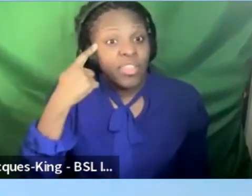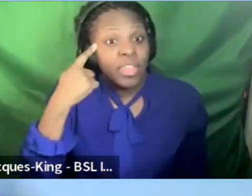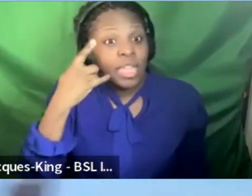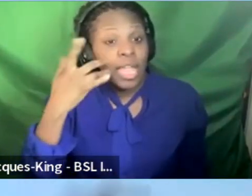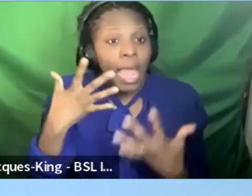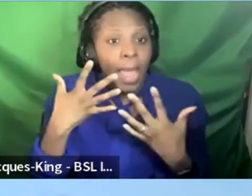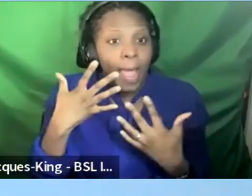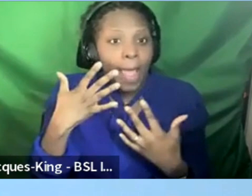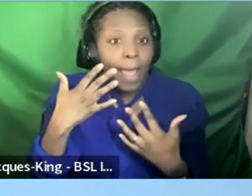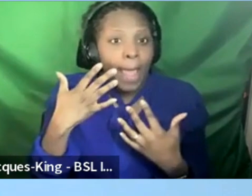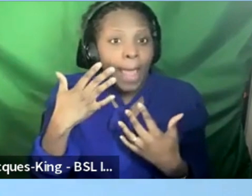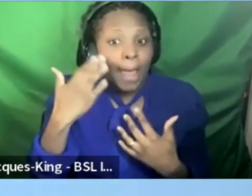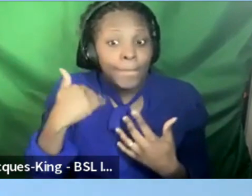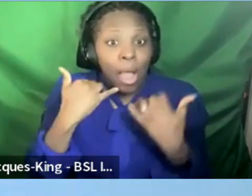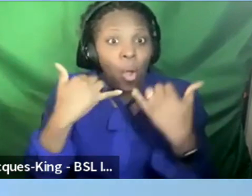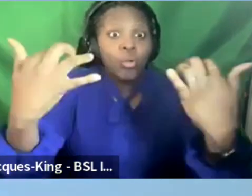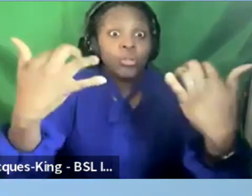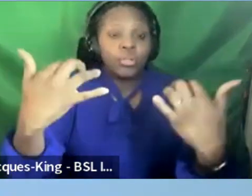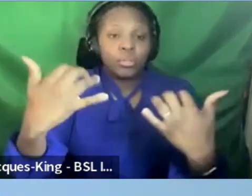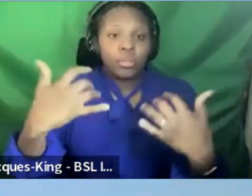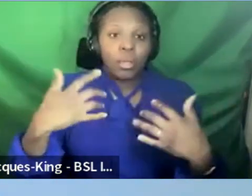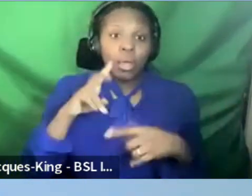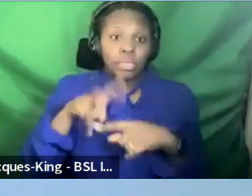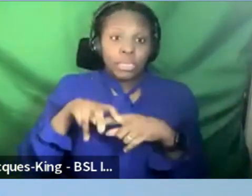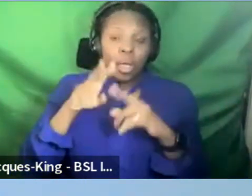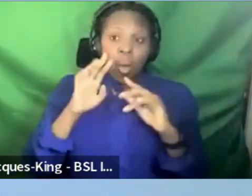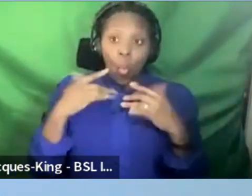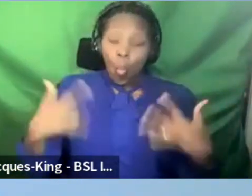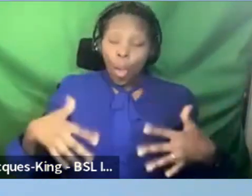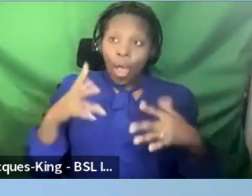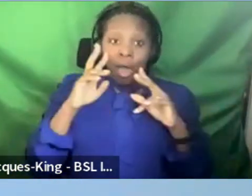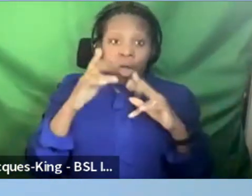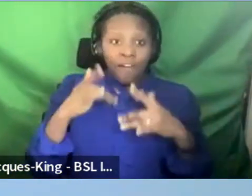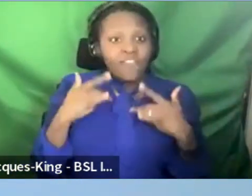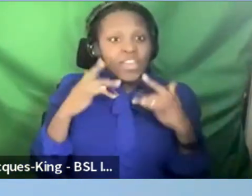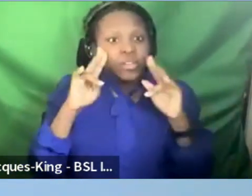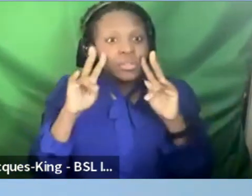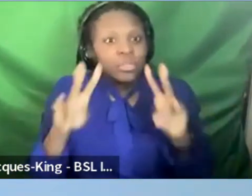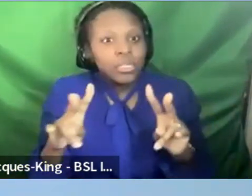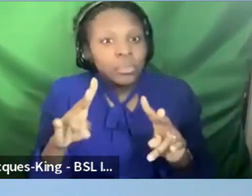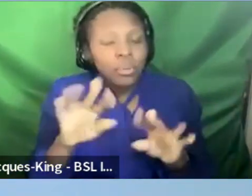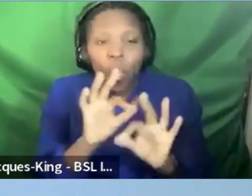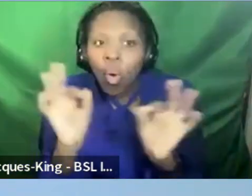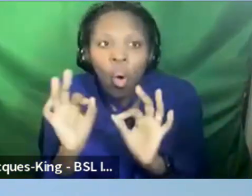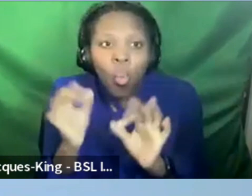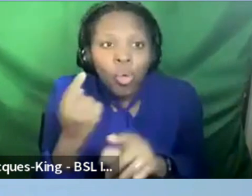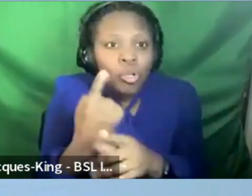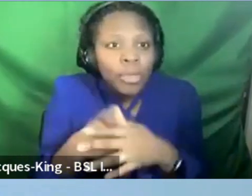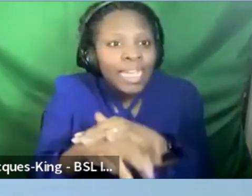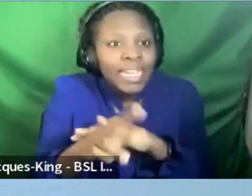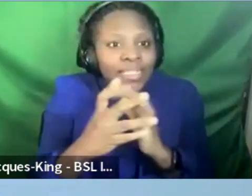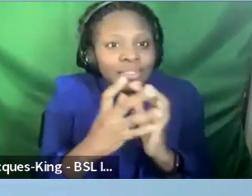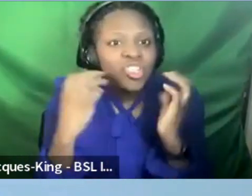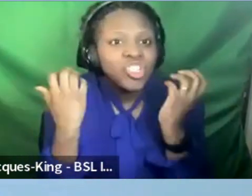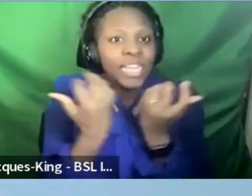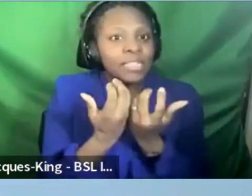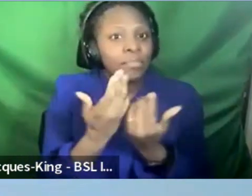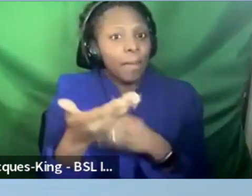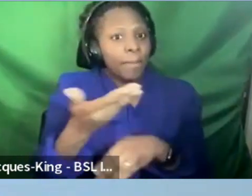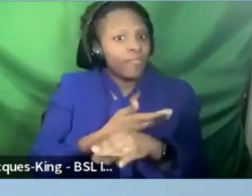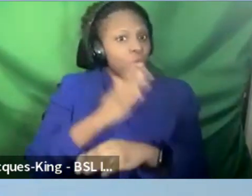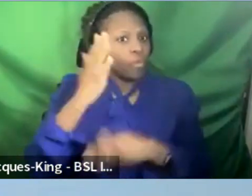right? So boom, I think a black audience sits there and goes, whoa, I feel